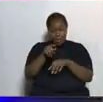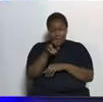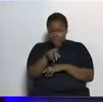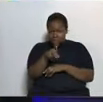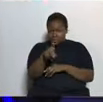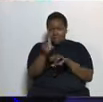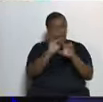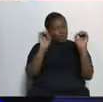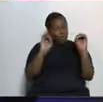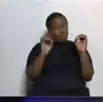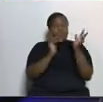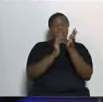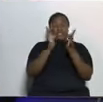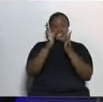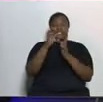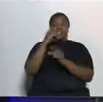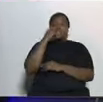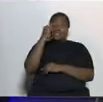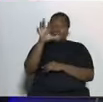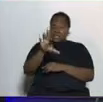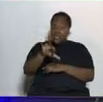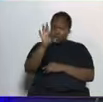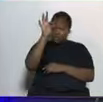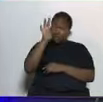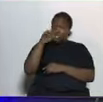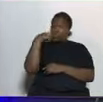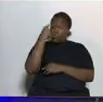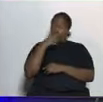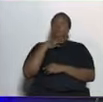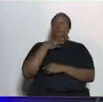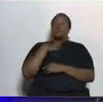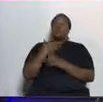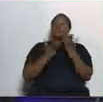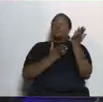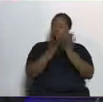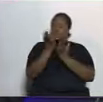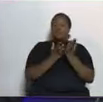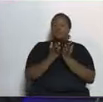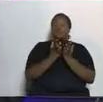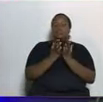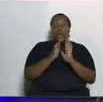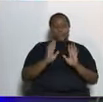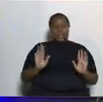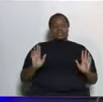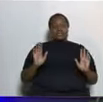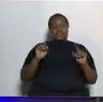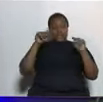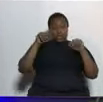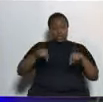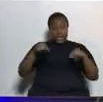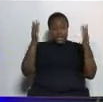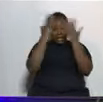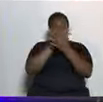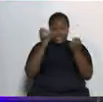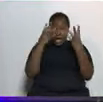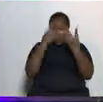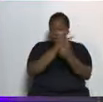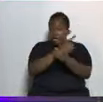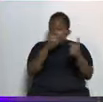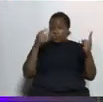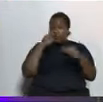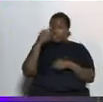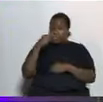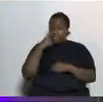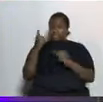says, choose you this day who you will serve. Tonight, how many of you want to say,